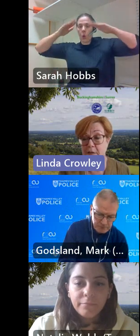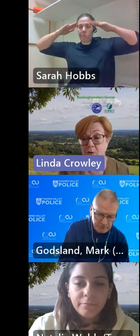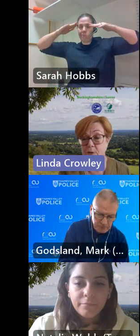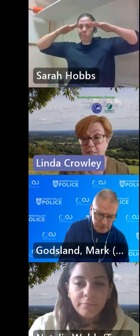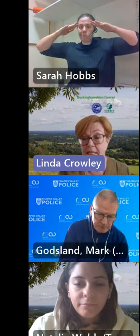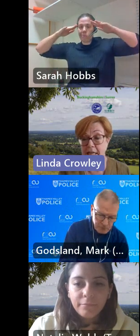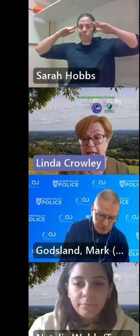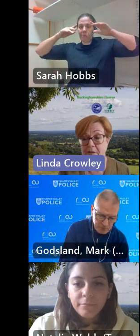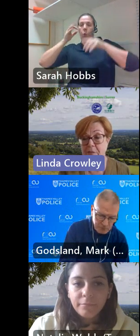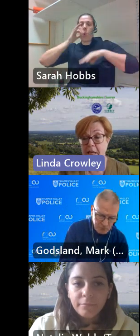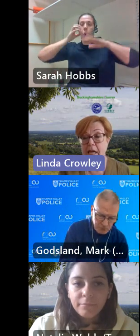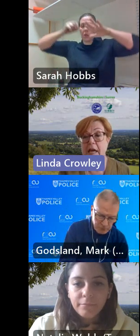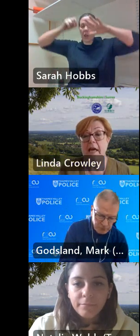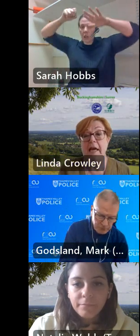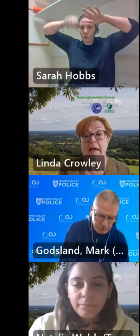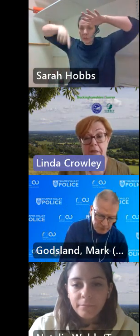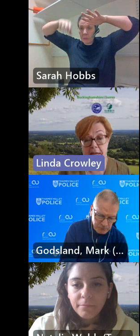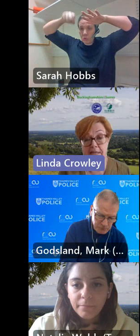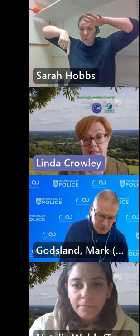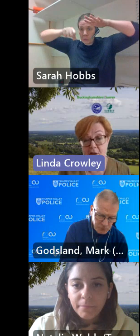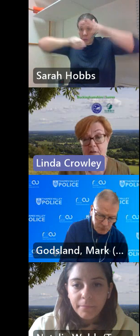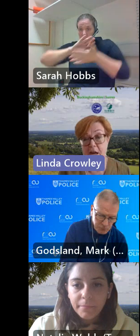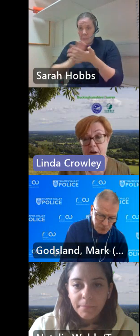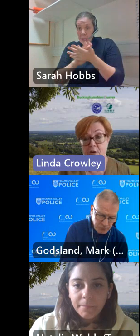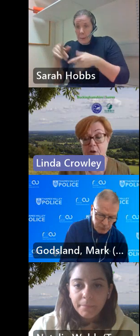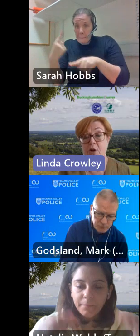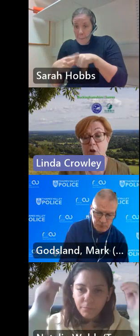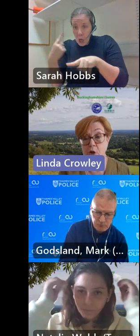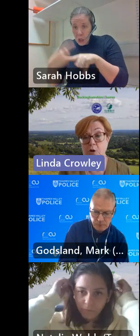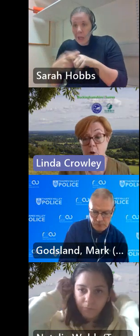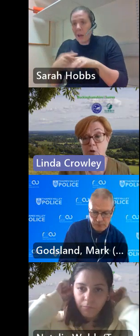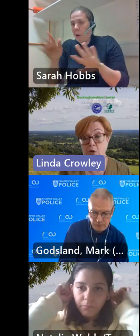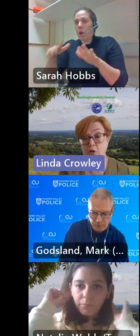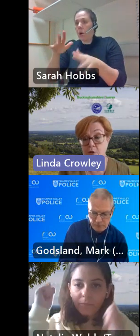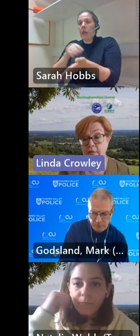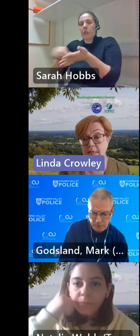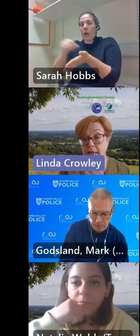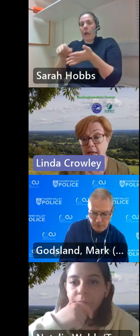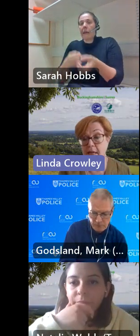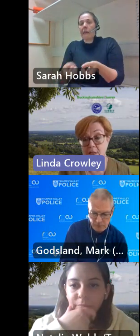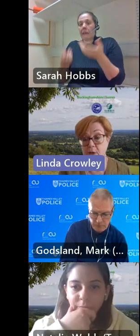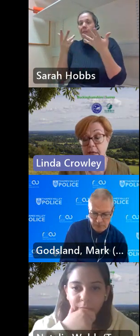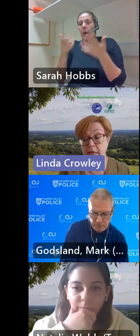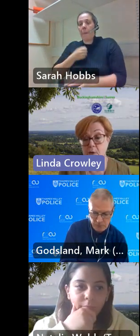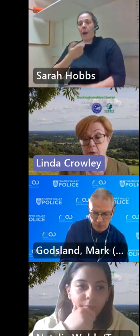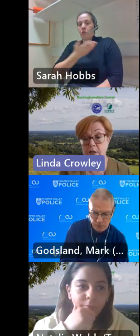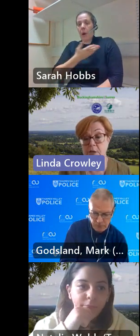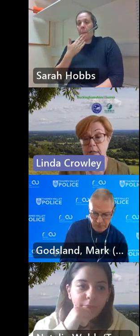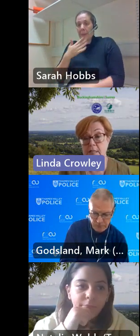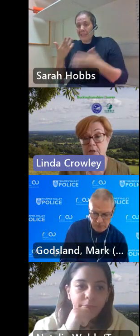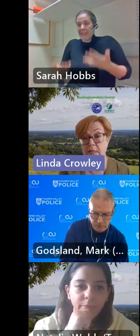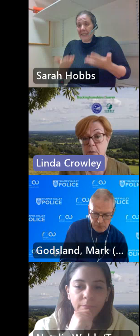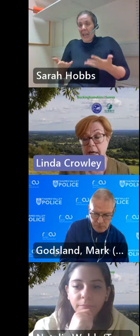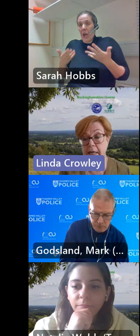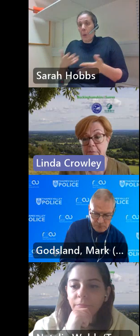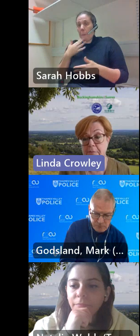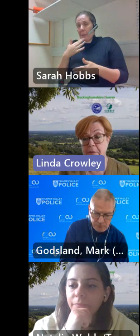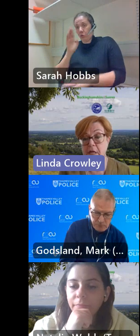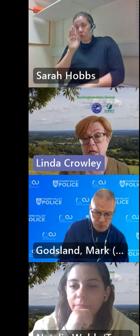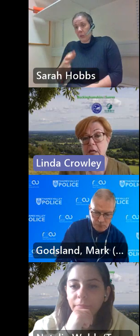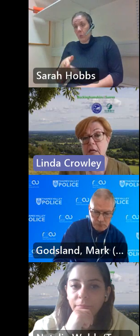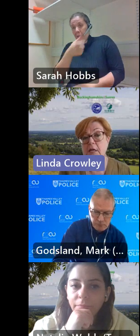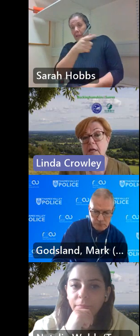water coming through your ceiling. In that scenario, you would want, obviously, it doing the work doing straight